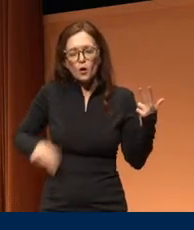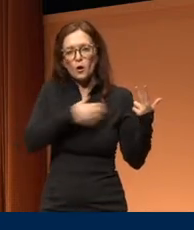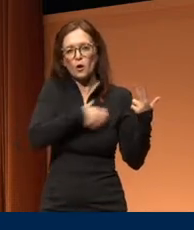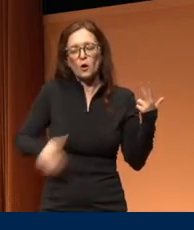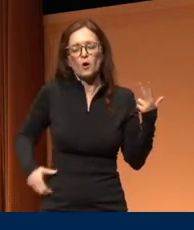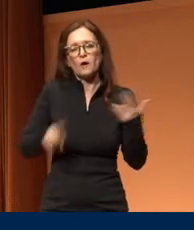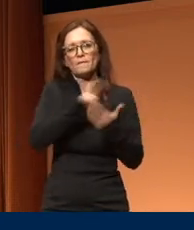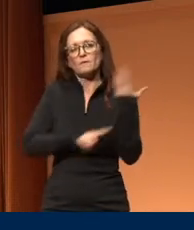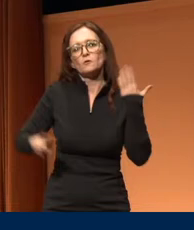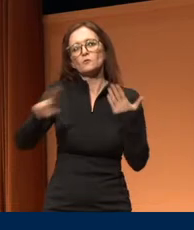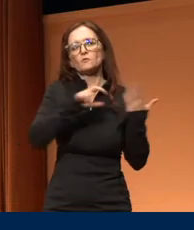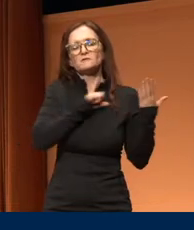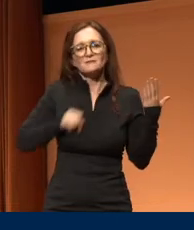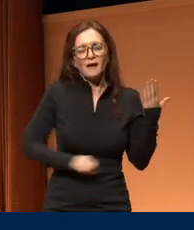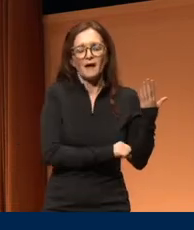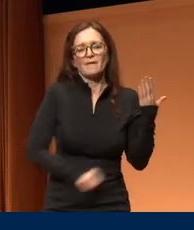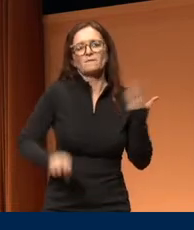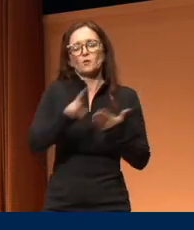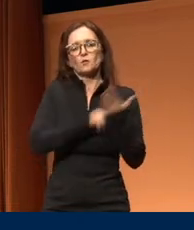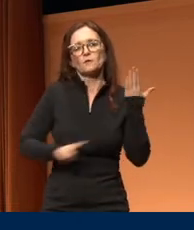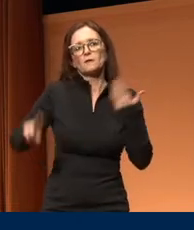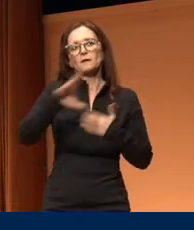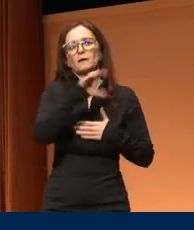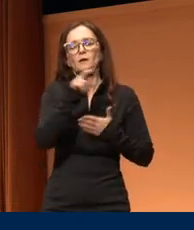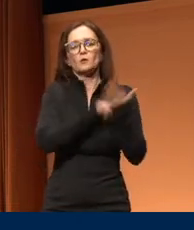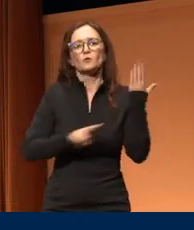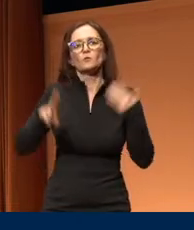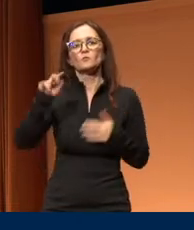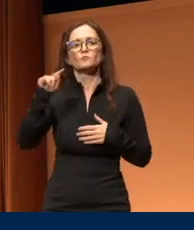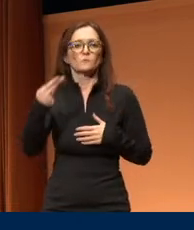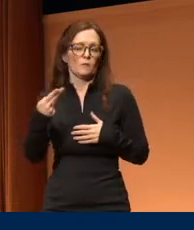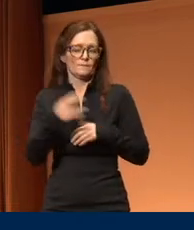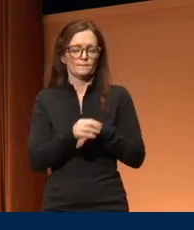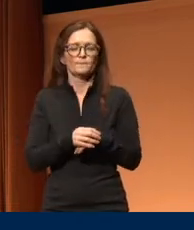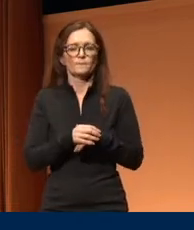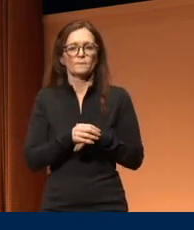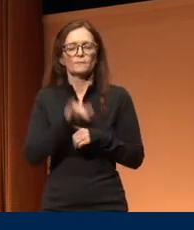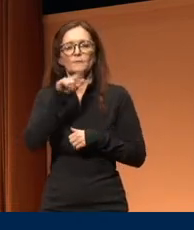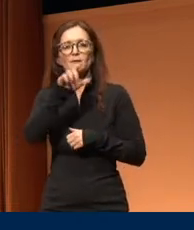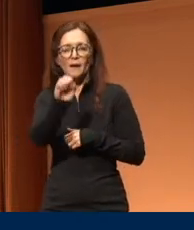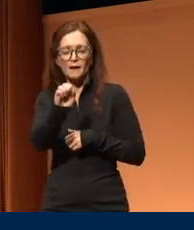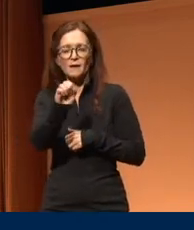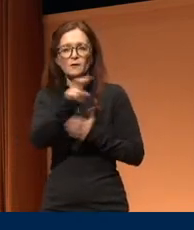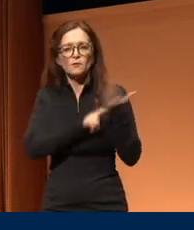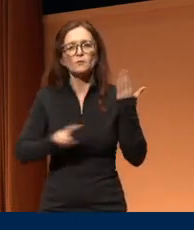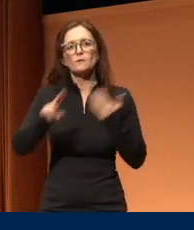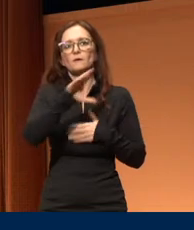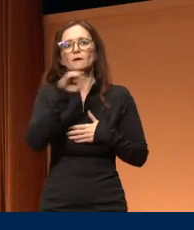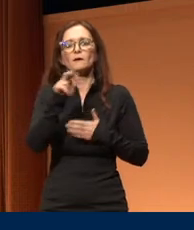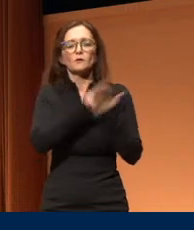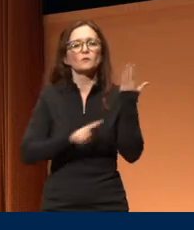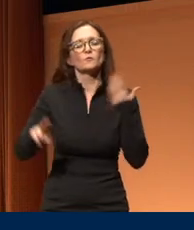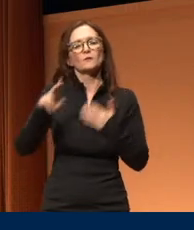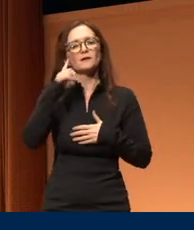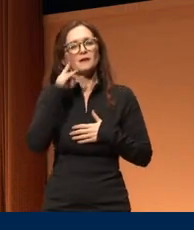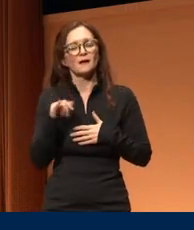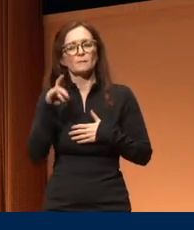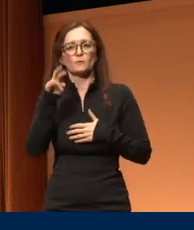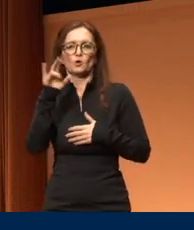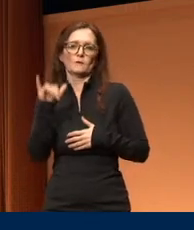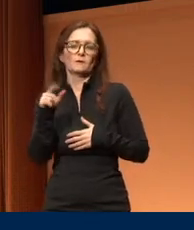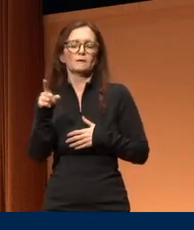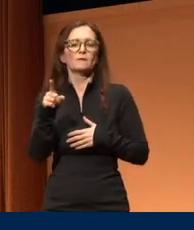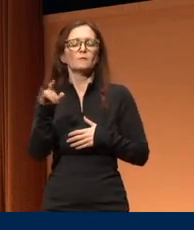University, Stanford University, and the University of Utah. Yale University and the University of California,